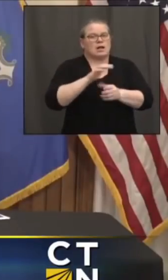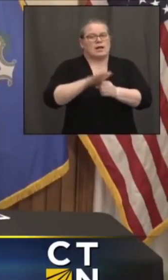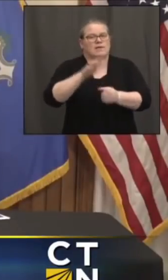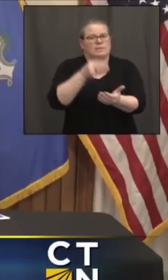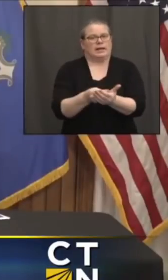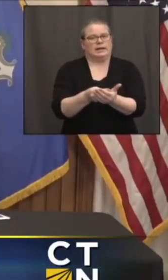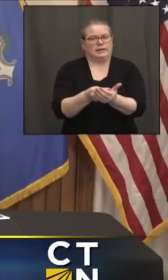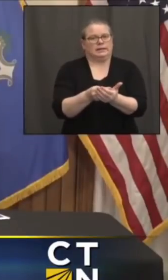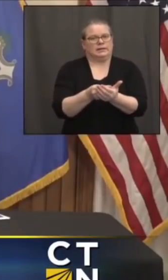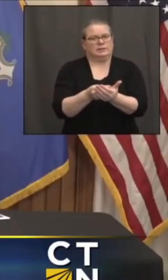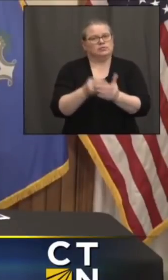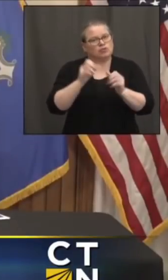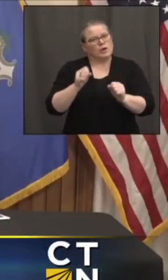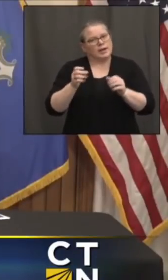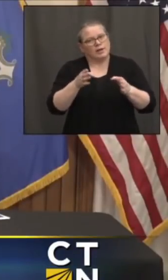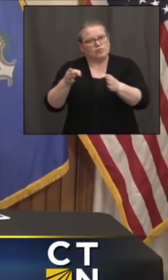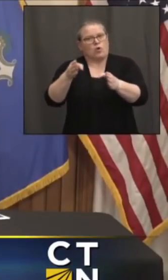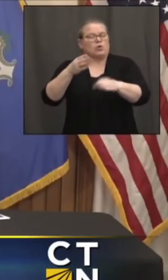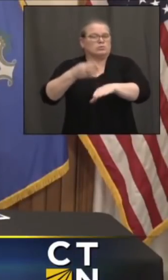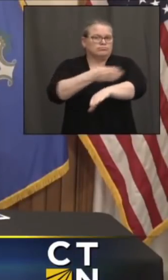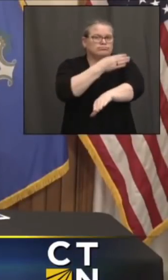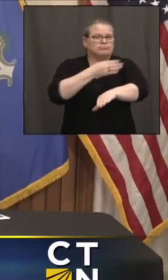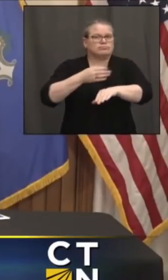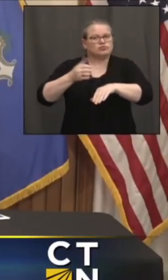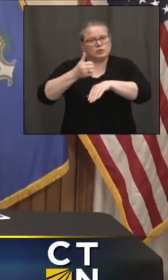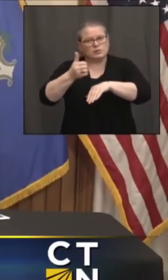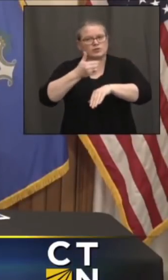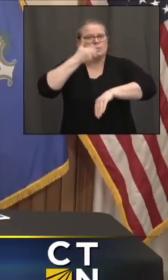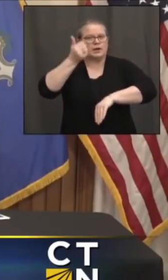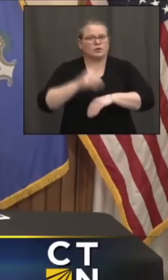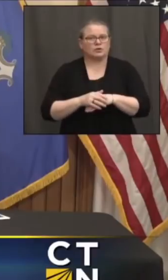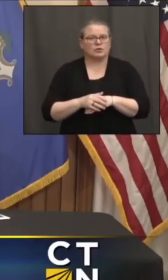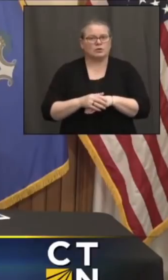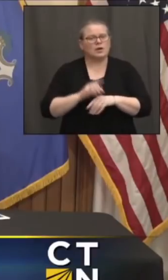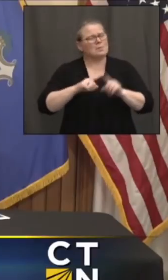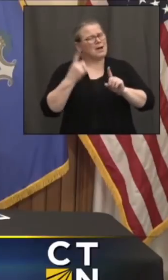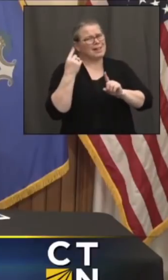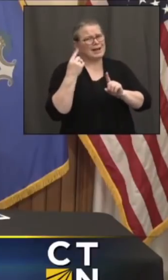own party to get this passed last year, what makes you think it has a chance now?